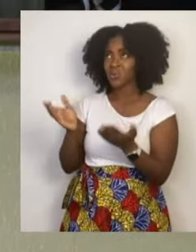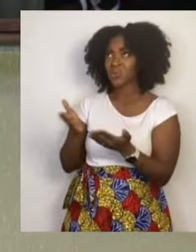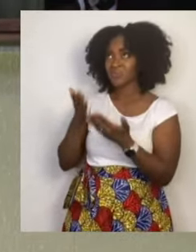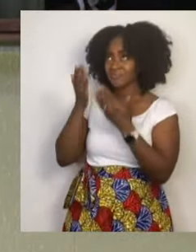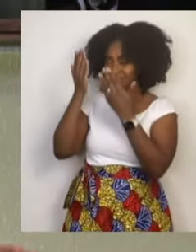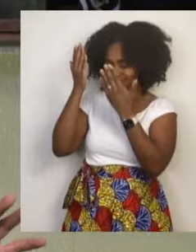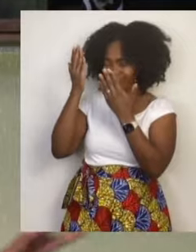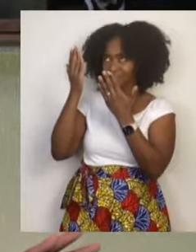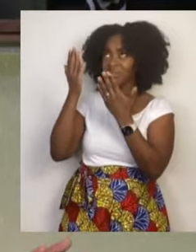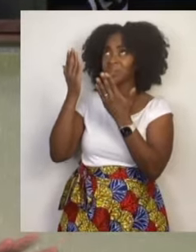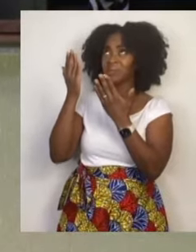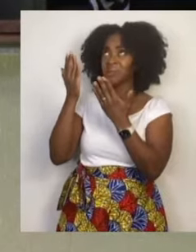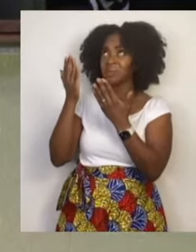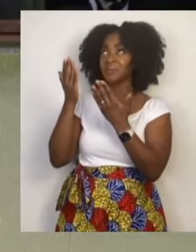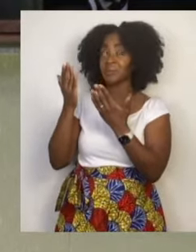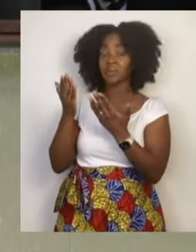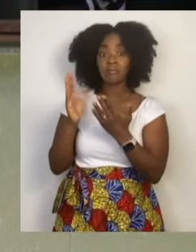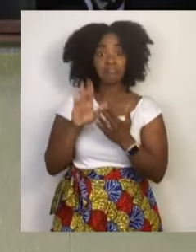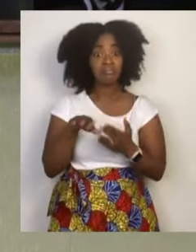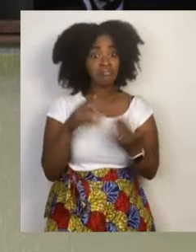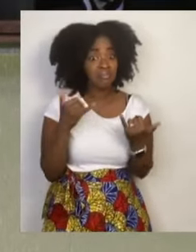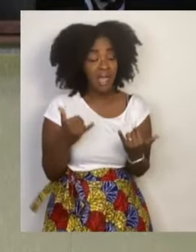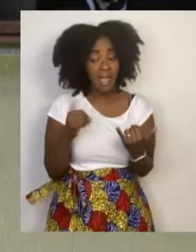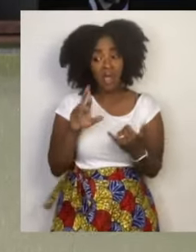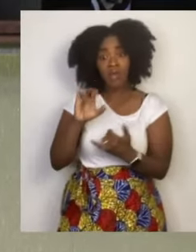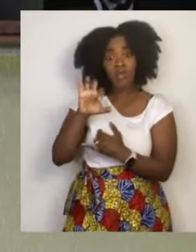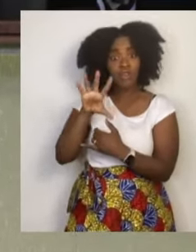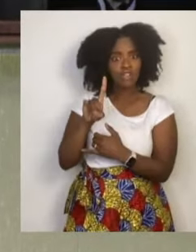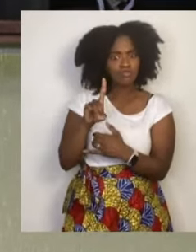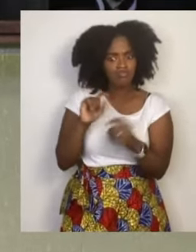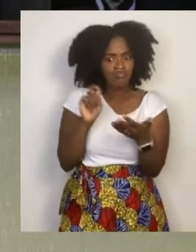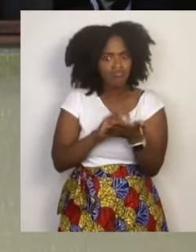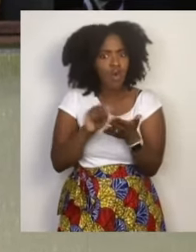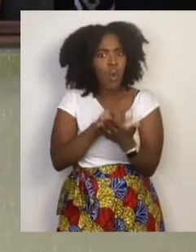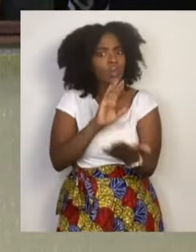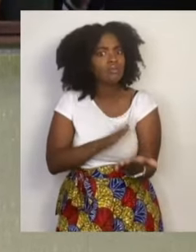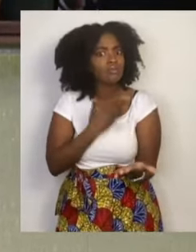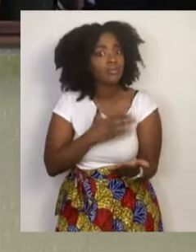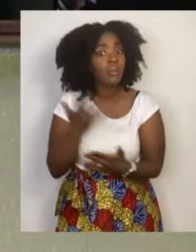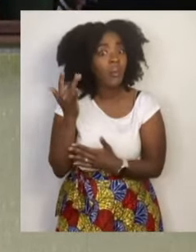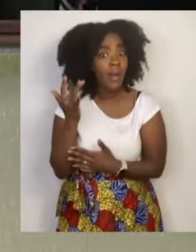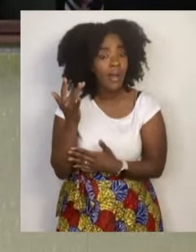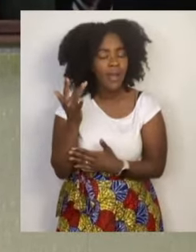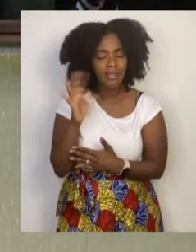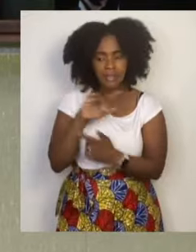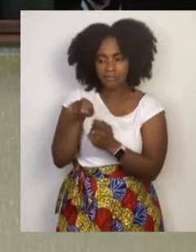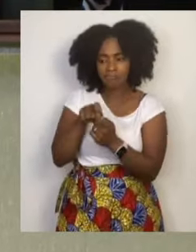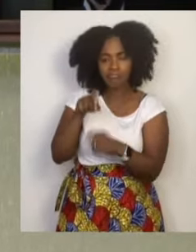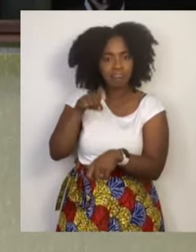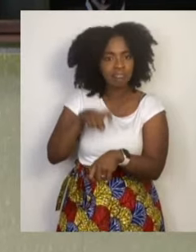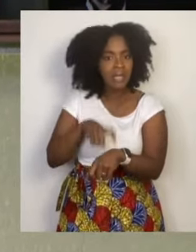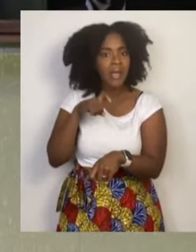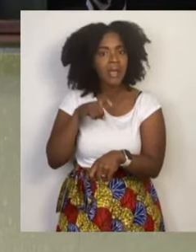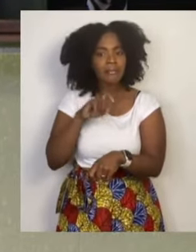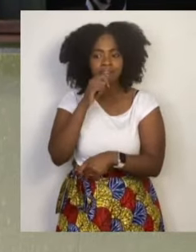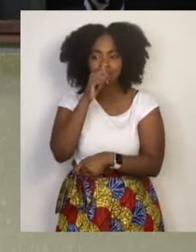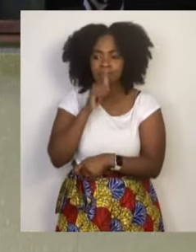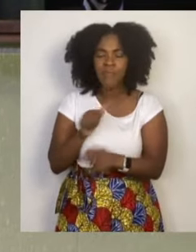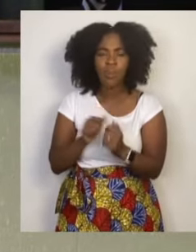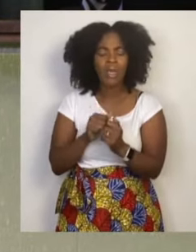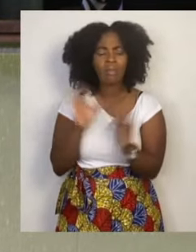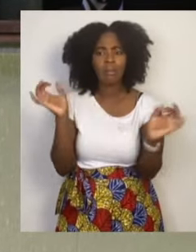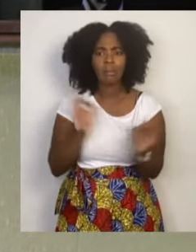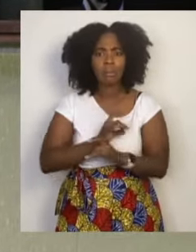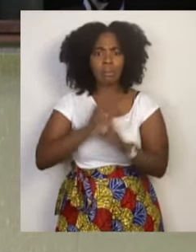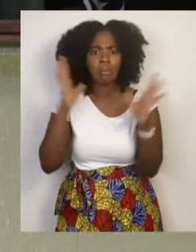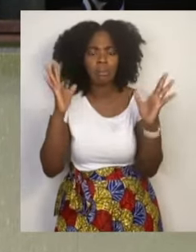to you. Now, Richie Smallwood wrote this song because at the time, he was dealing with a terminal illness with his mother. He